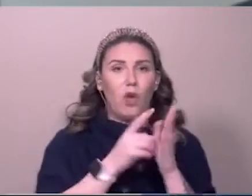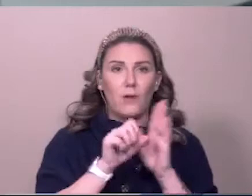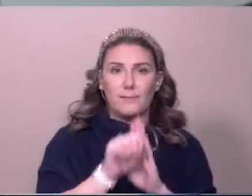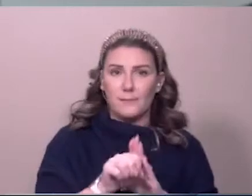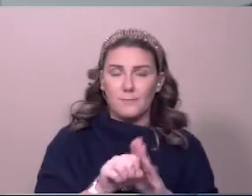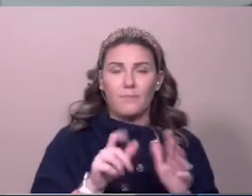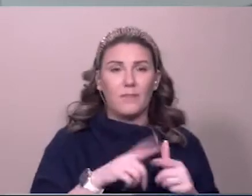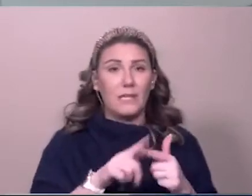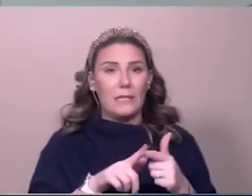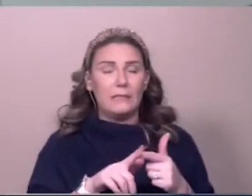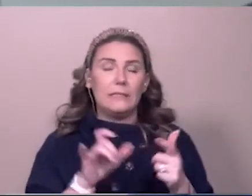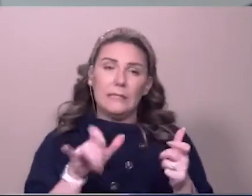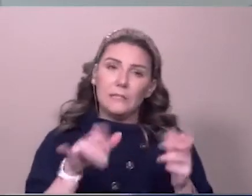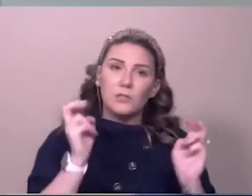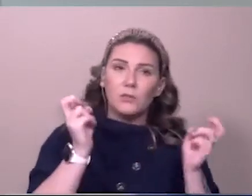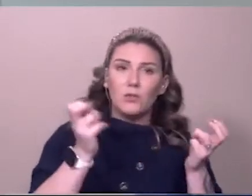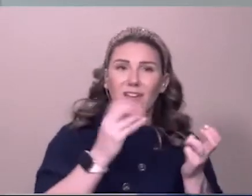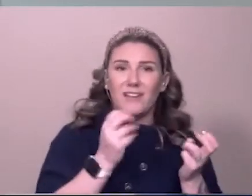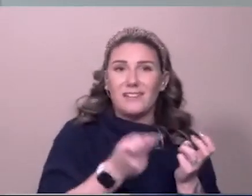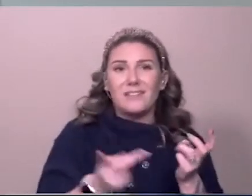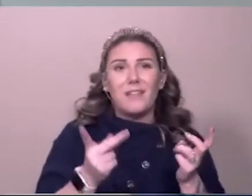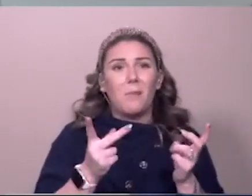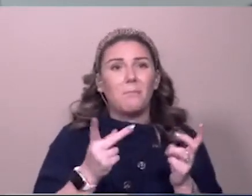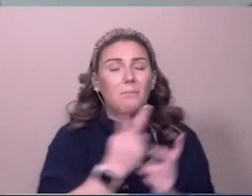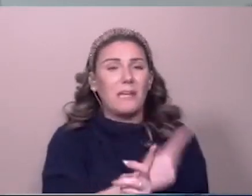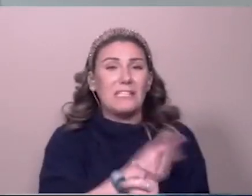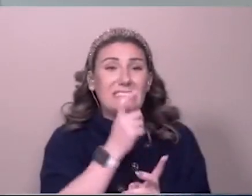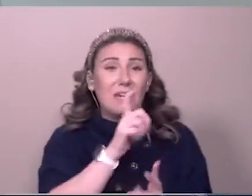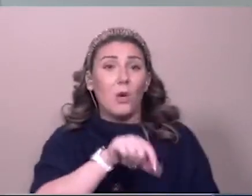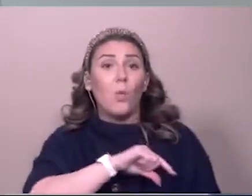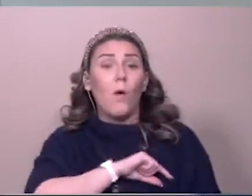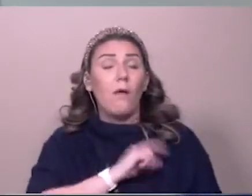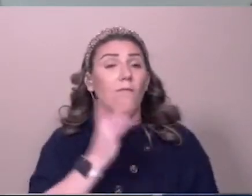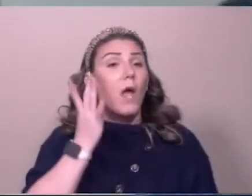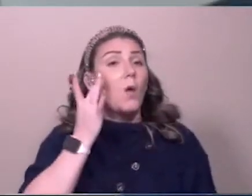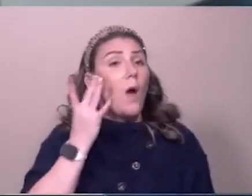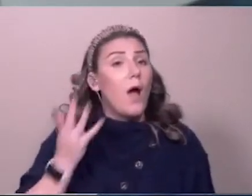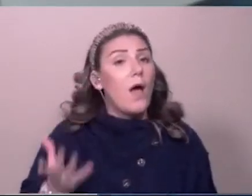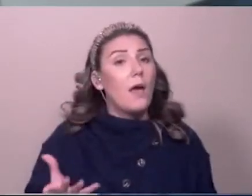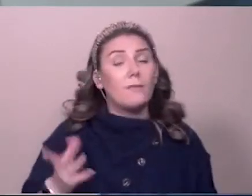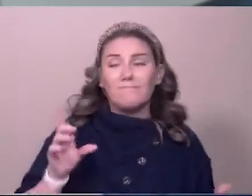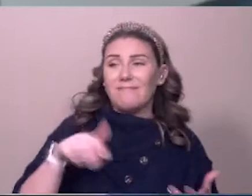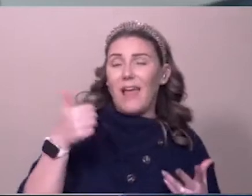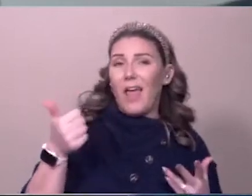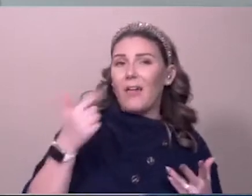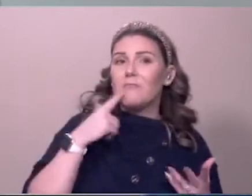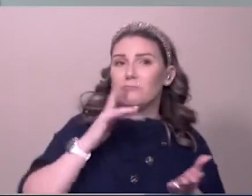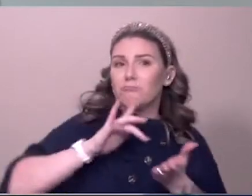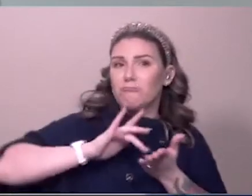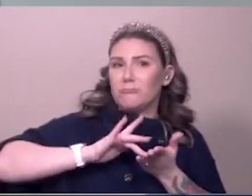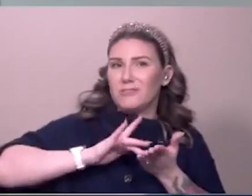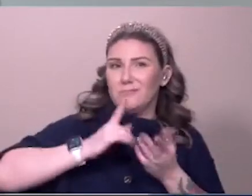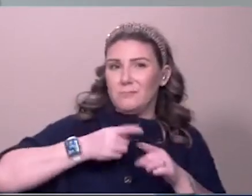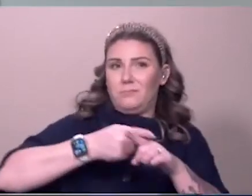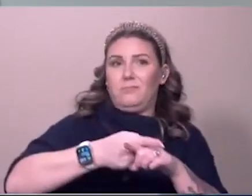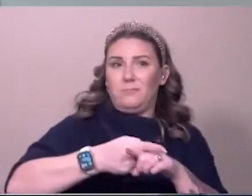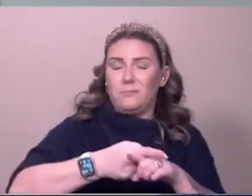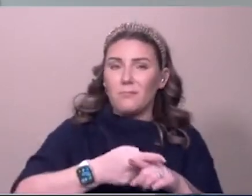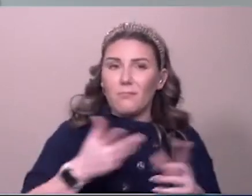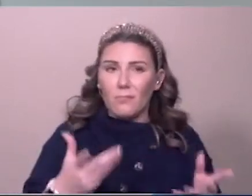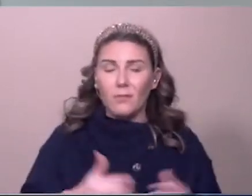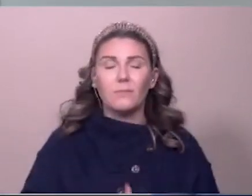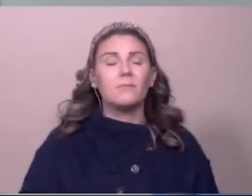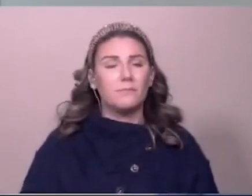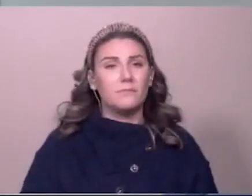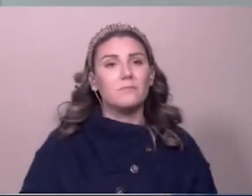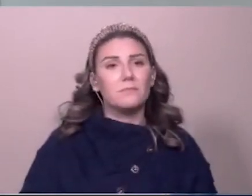And as mentioned, some patients don't qualify just because of the other drug-drug interactions and things like that. So